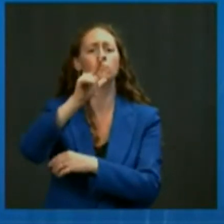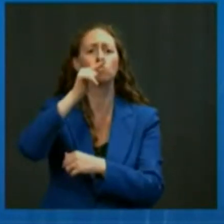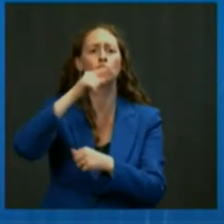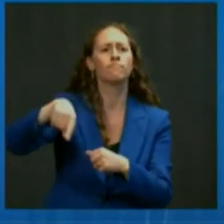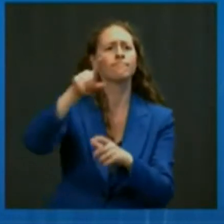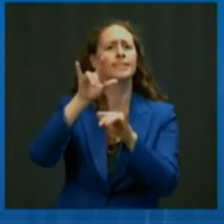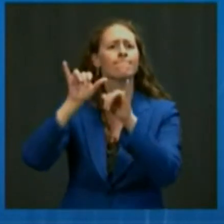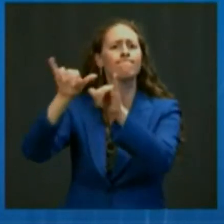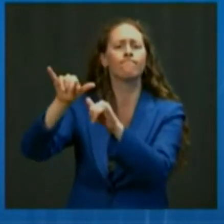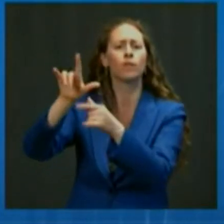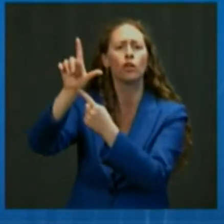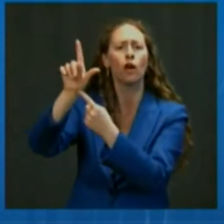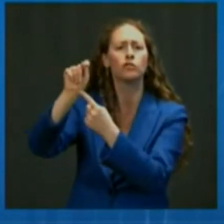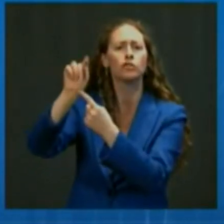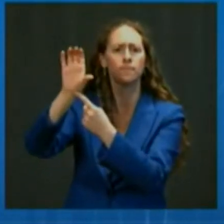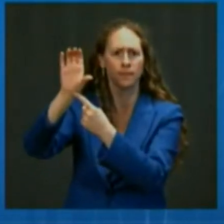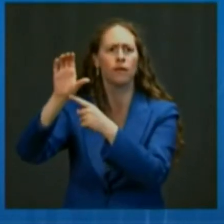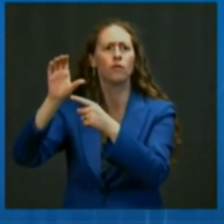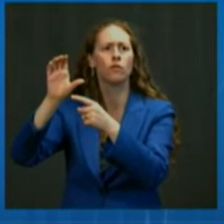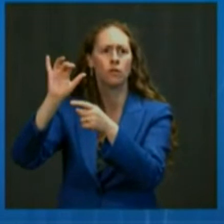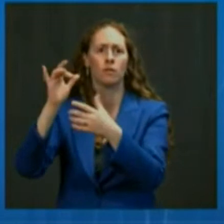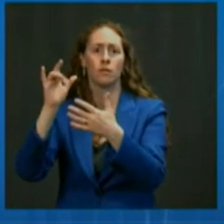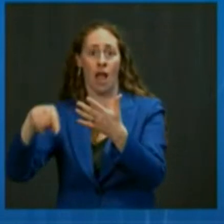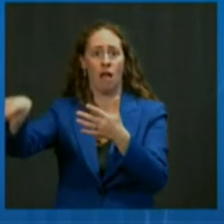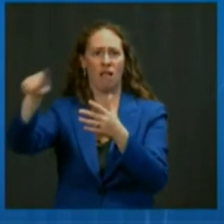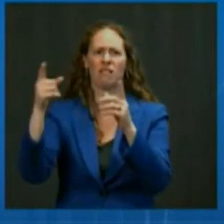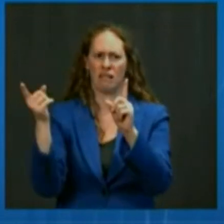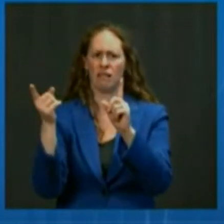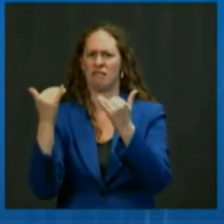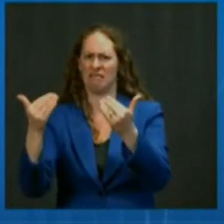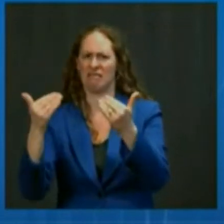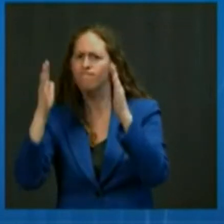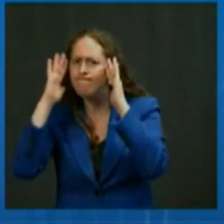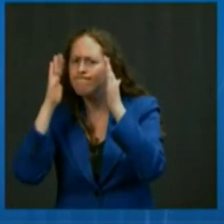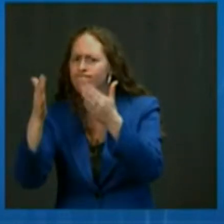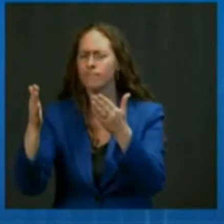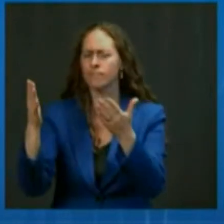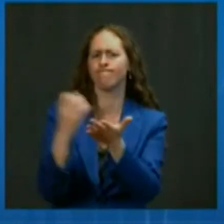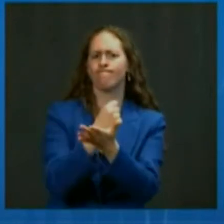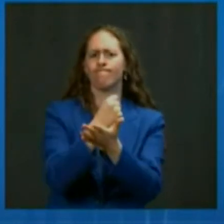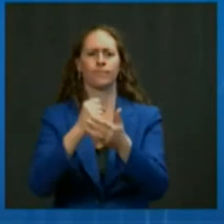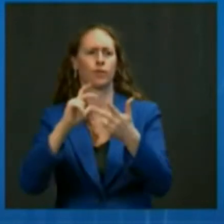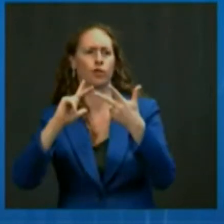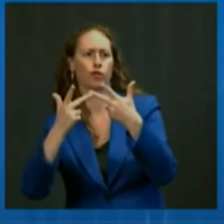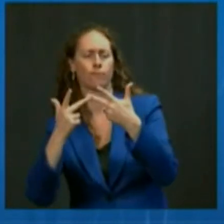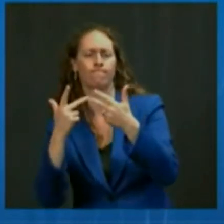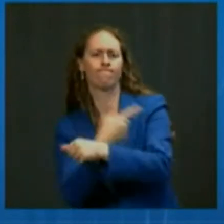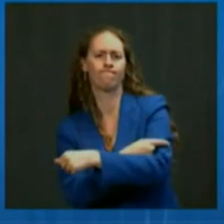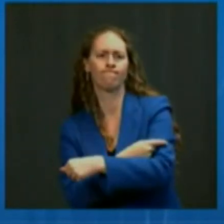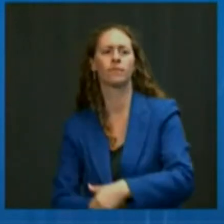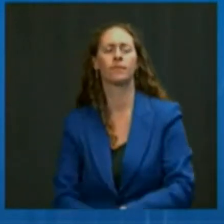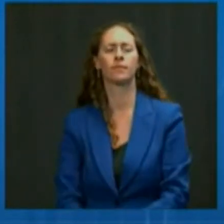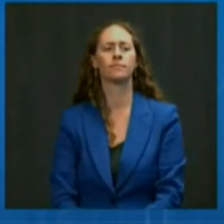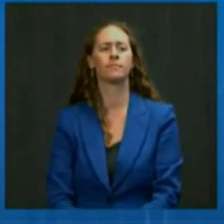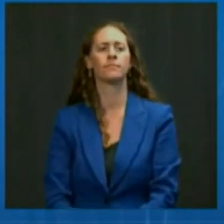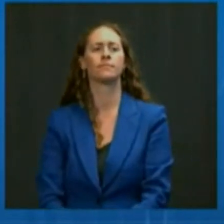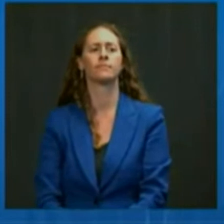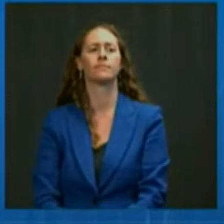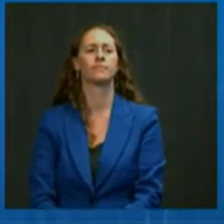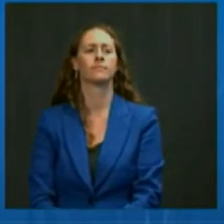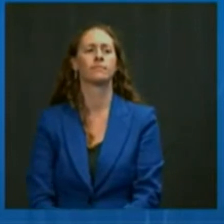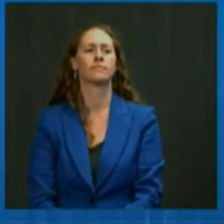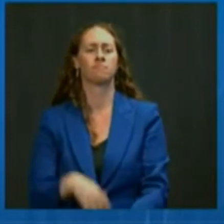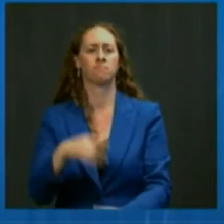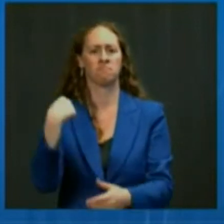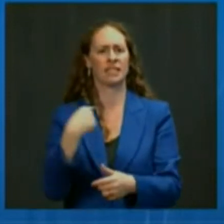vaccine, we anticipate vaccine boosters will likely be needed. The J&J vaccine was not administered in the